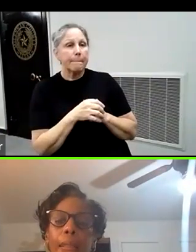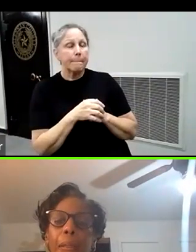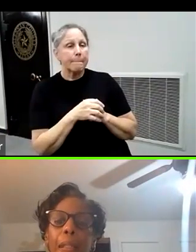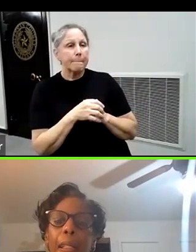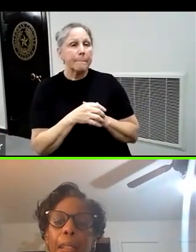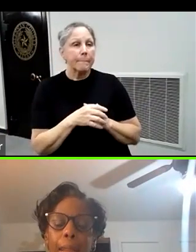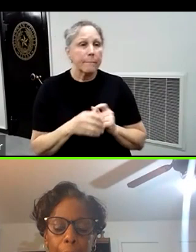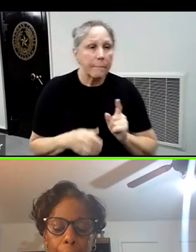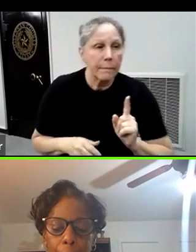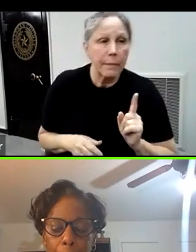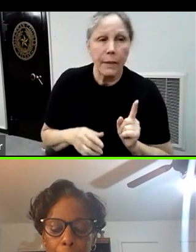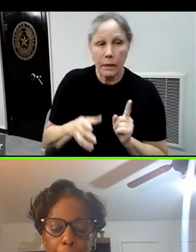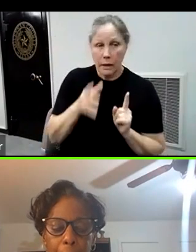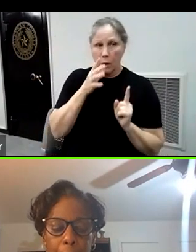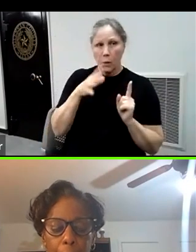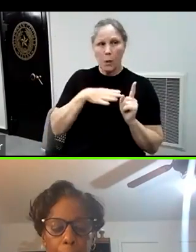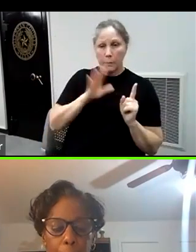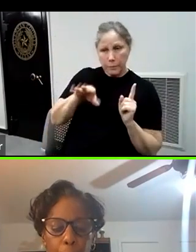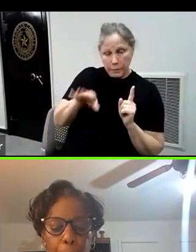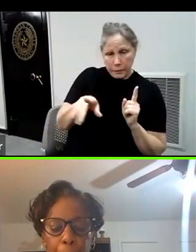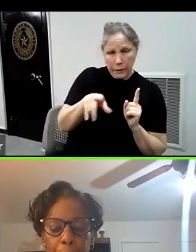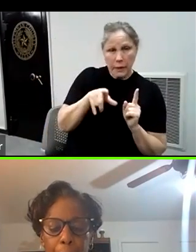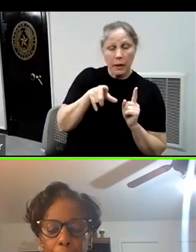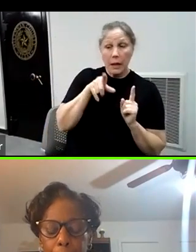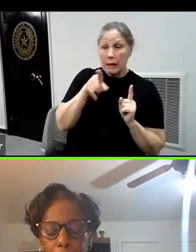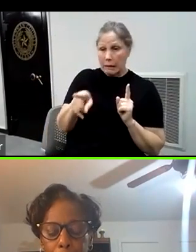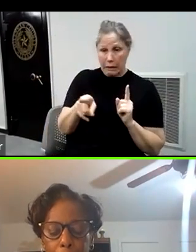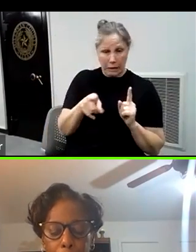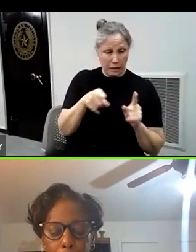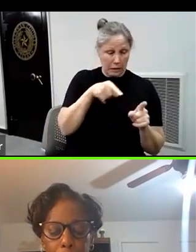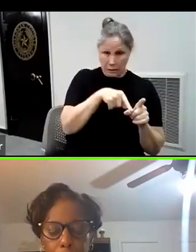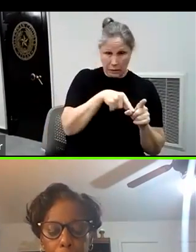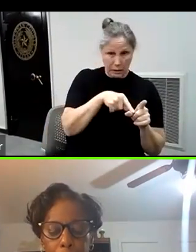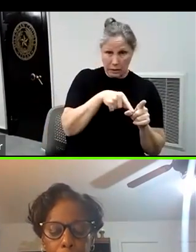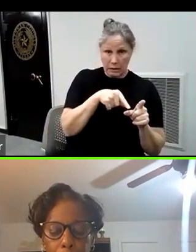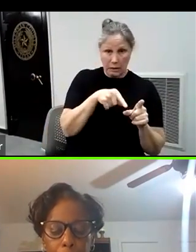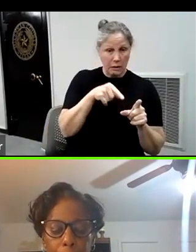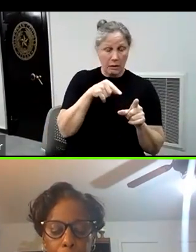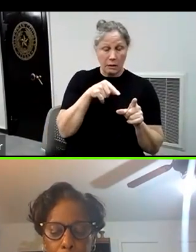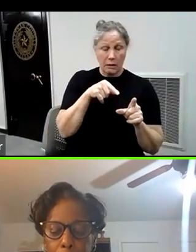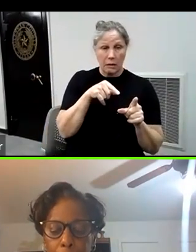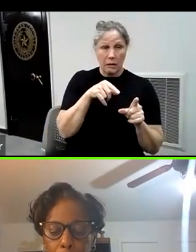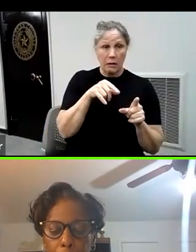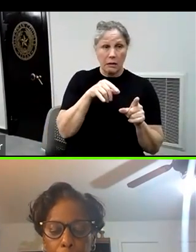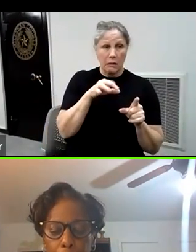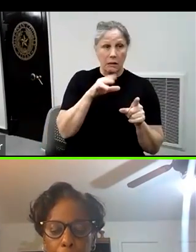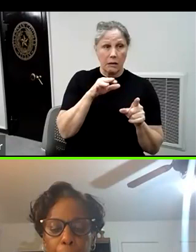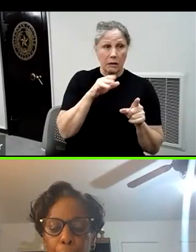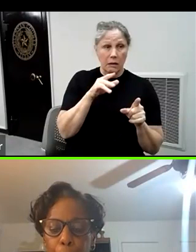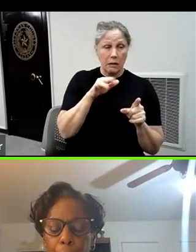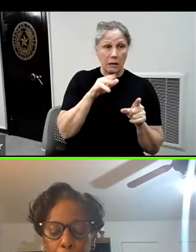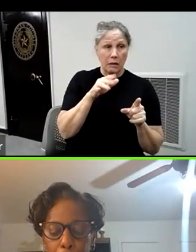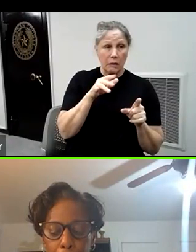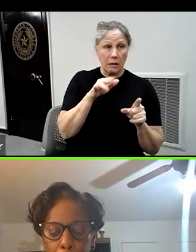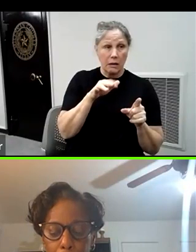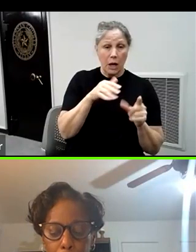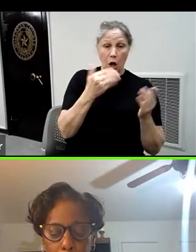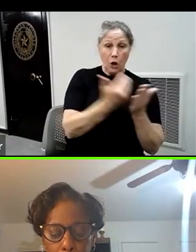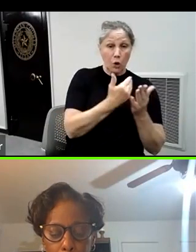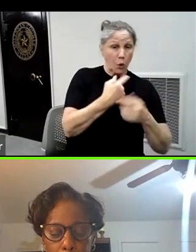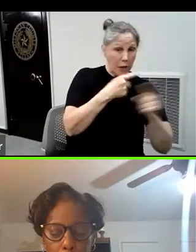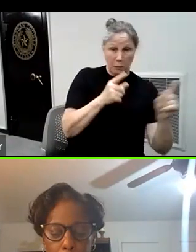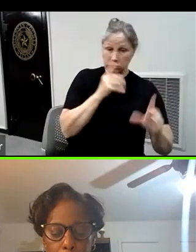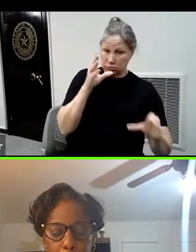I guess what I'm asking, if it's not incorporated in this new